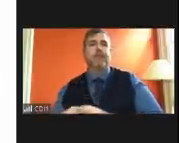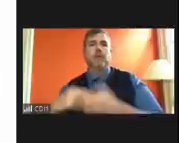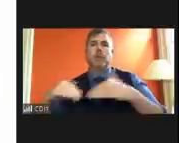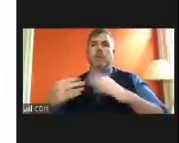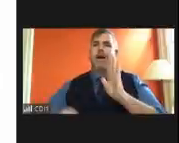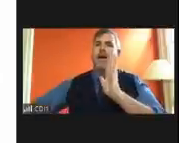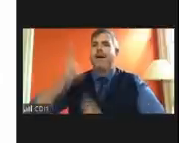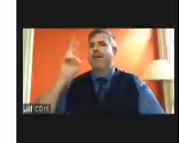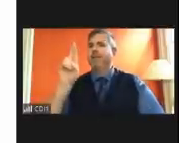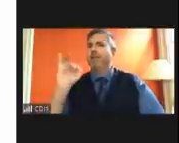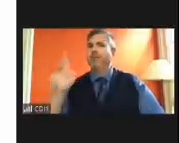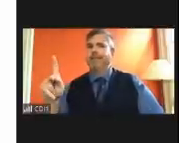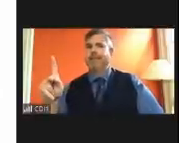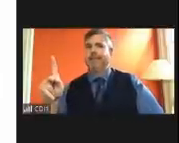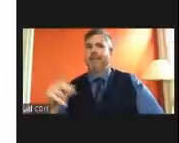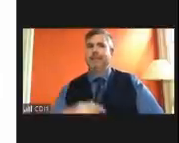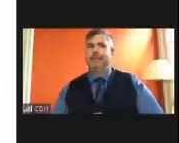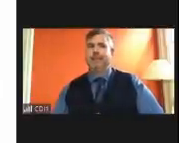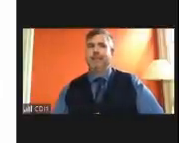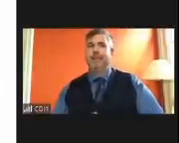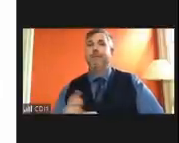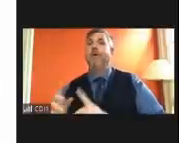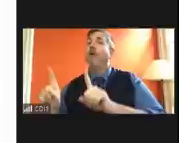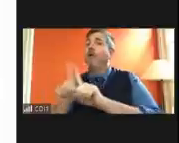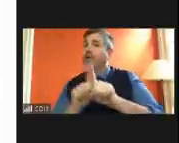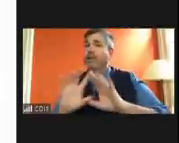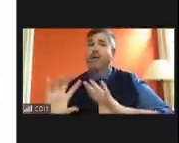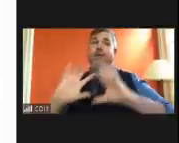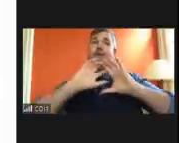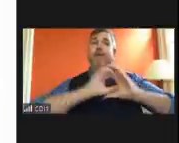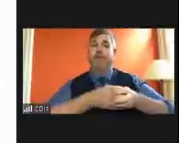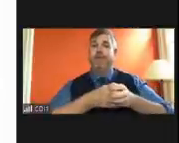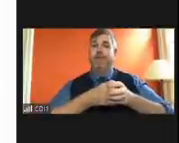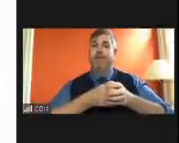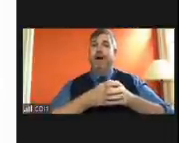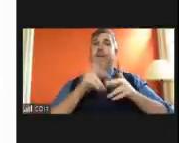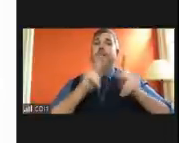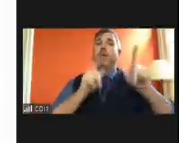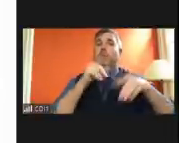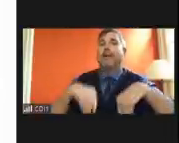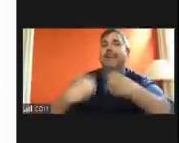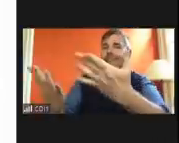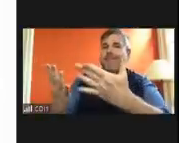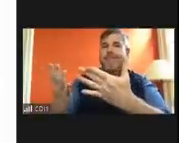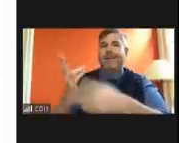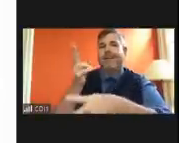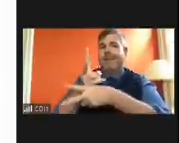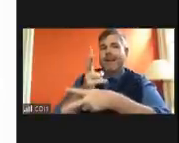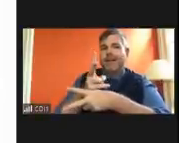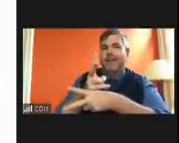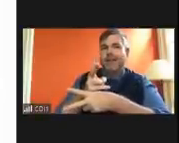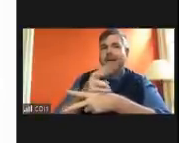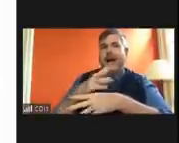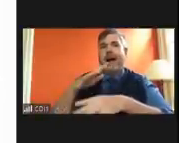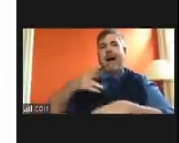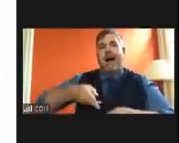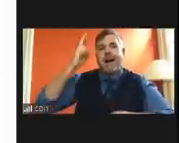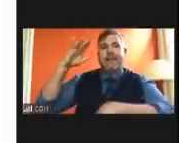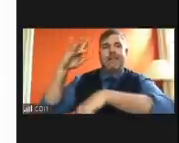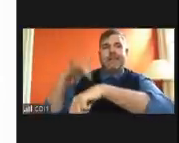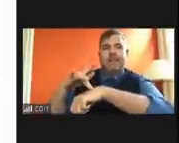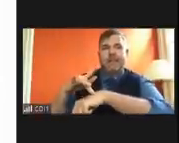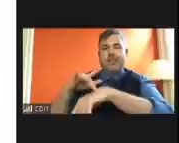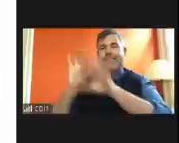the caregivers who provide high-touch and therefore high-risk essential work to the care of these